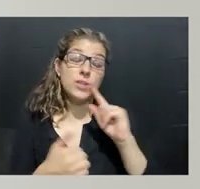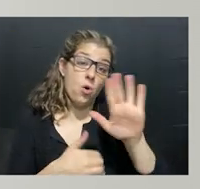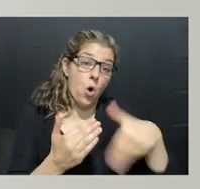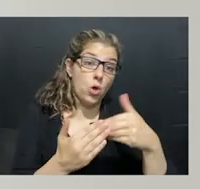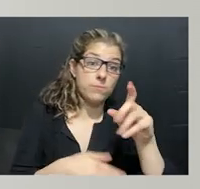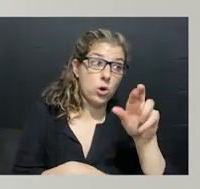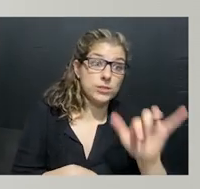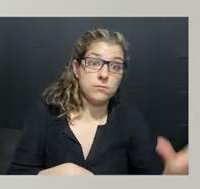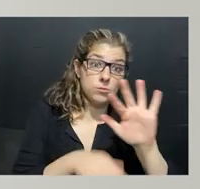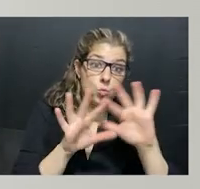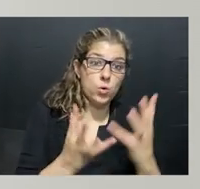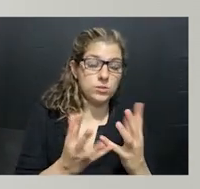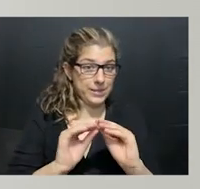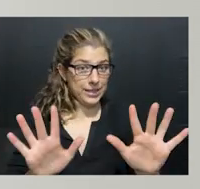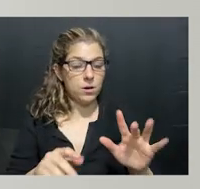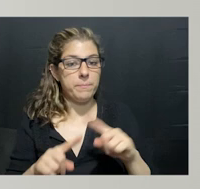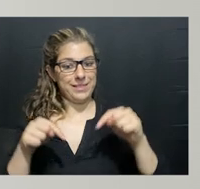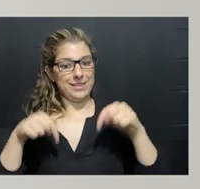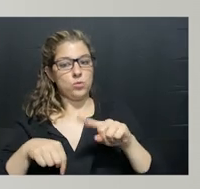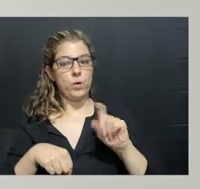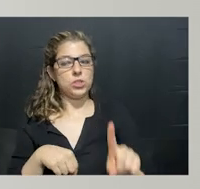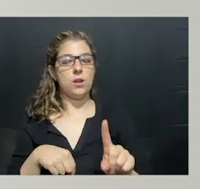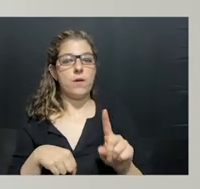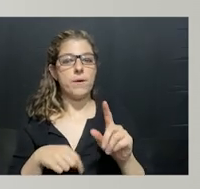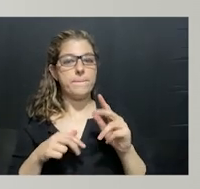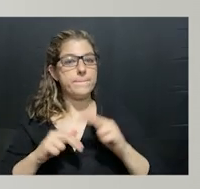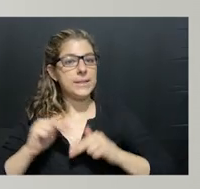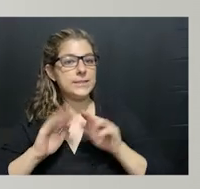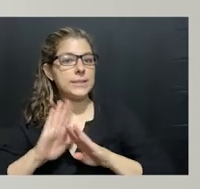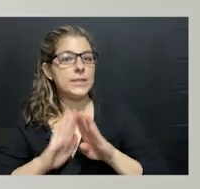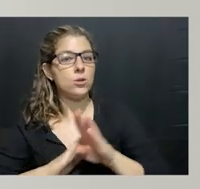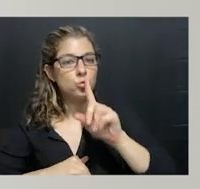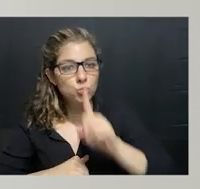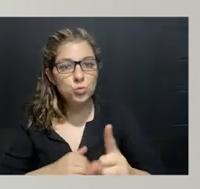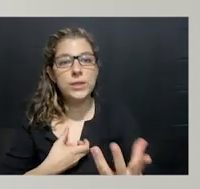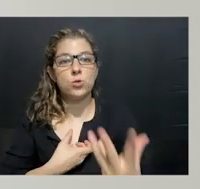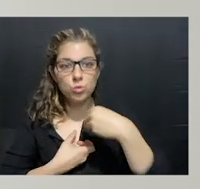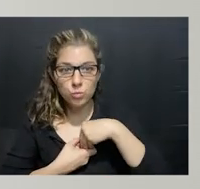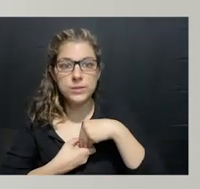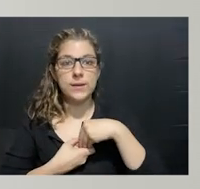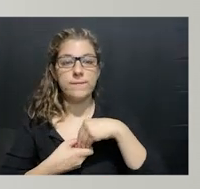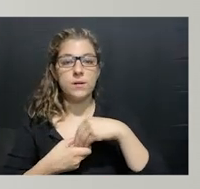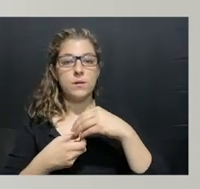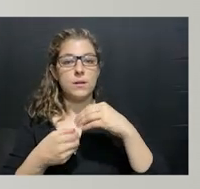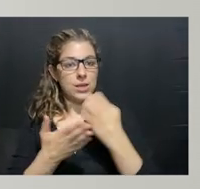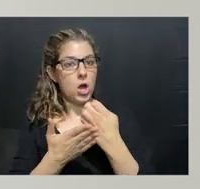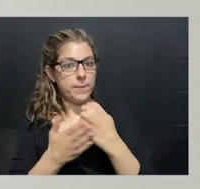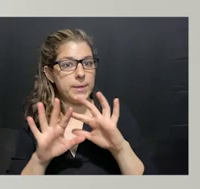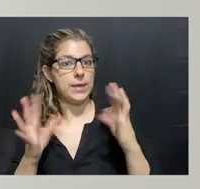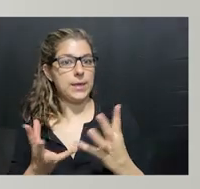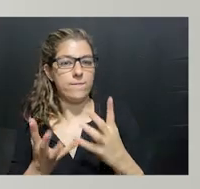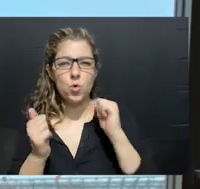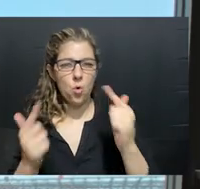around the world, to be clear, around this question of building truly inclusive economies